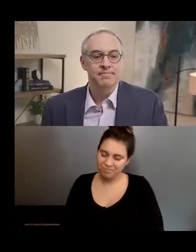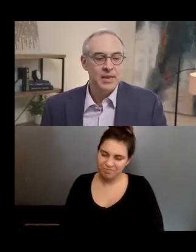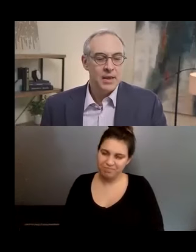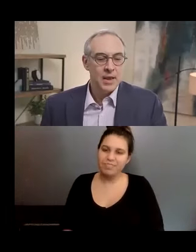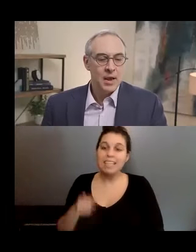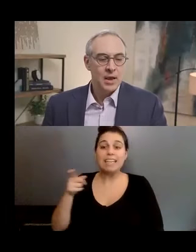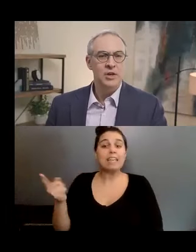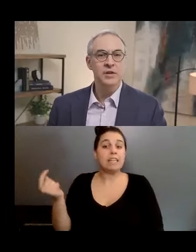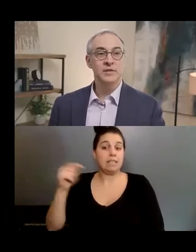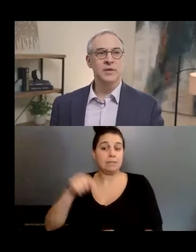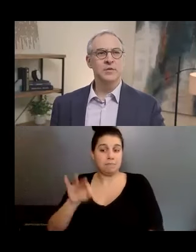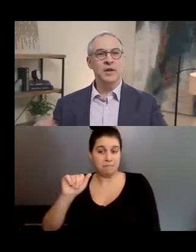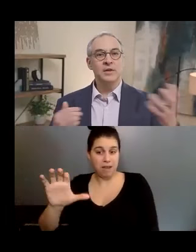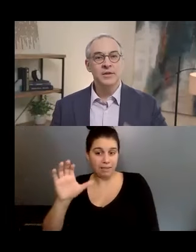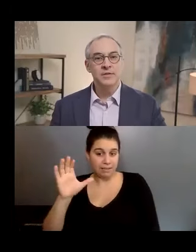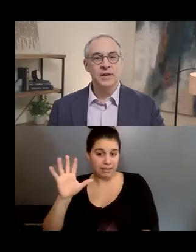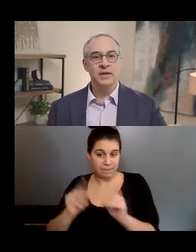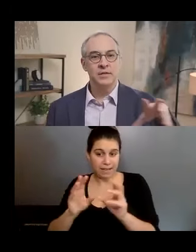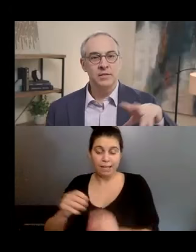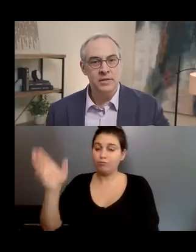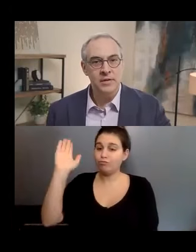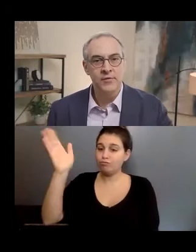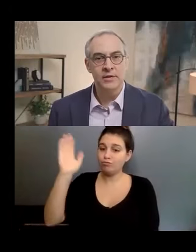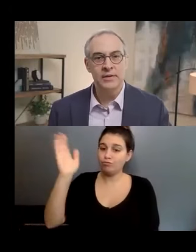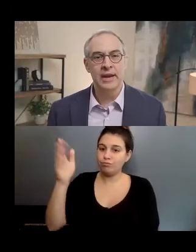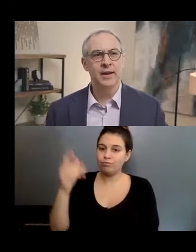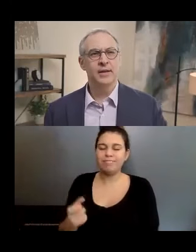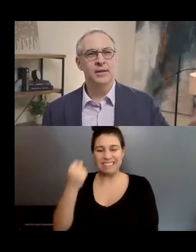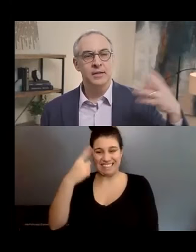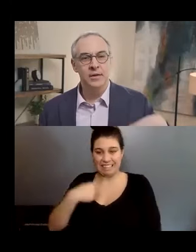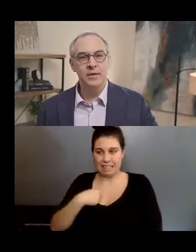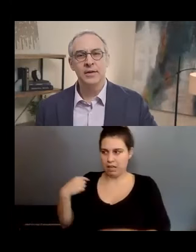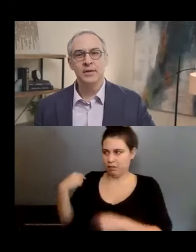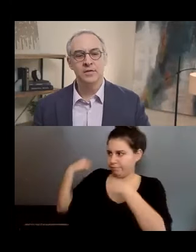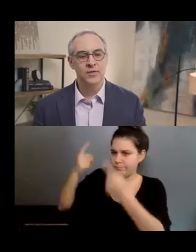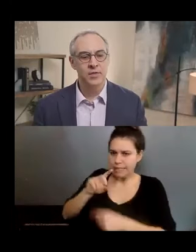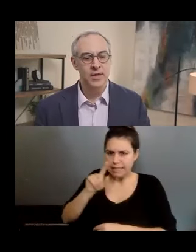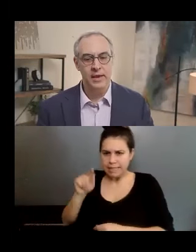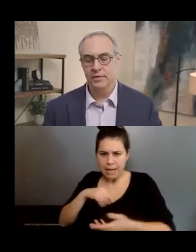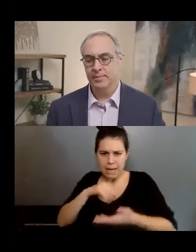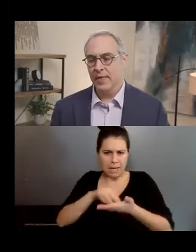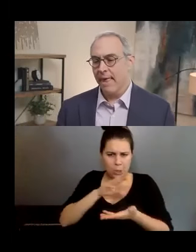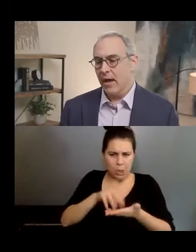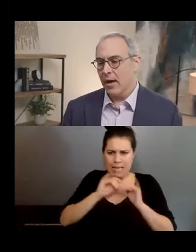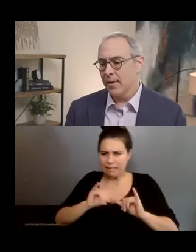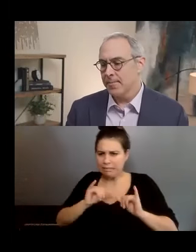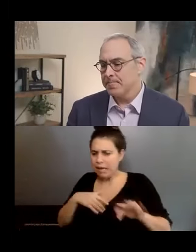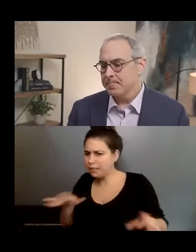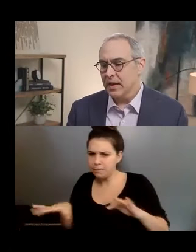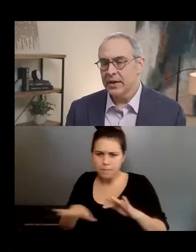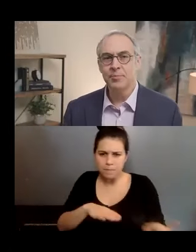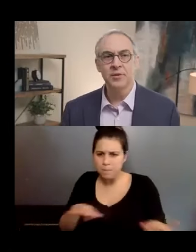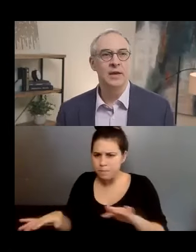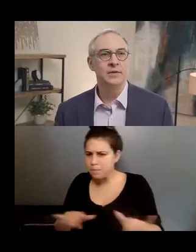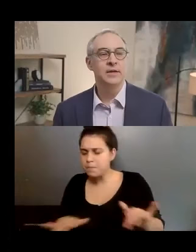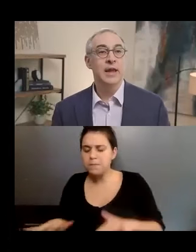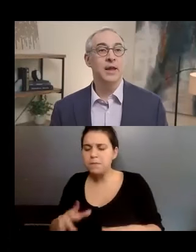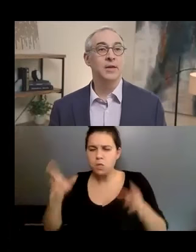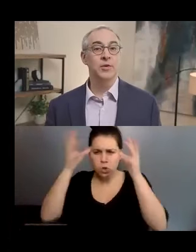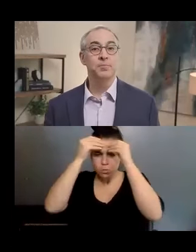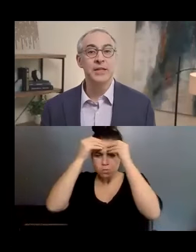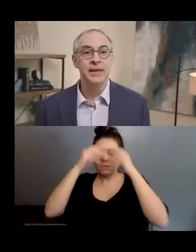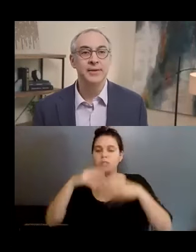meeting. Just as I was digesting these different data, learning these different things, he